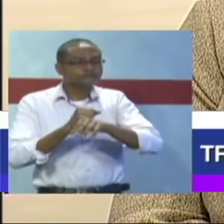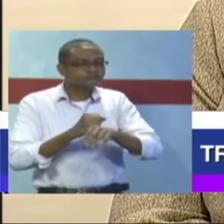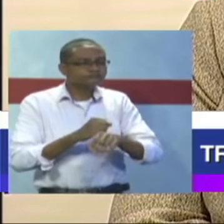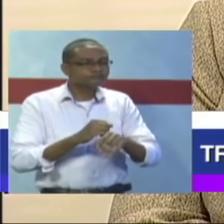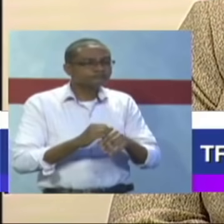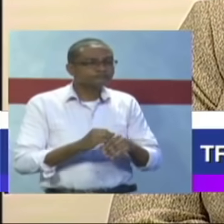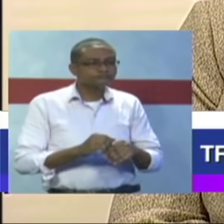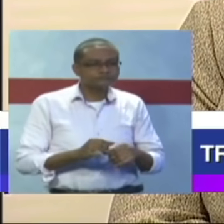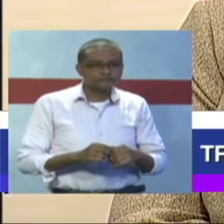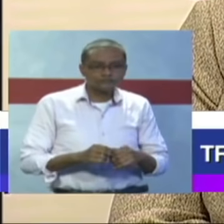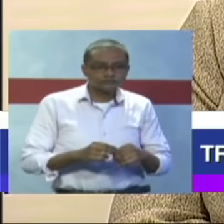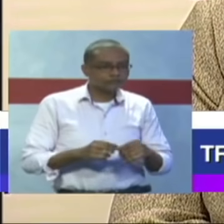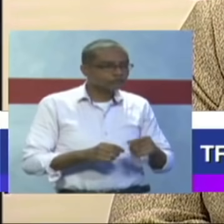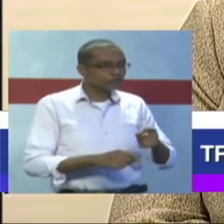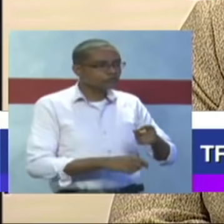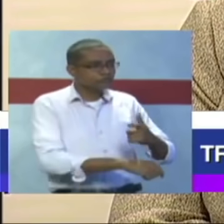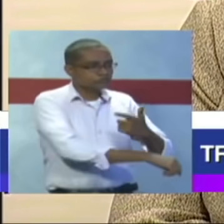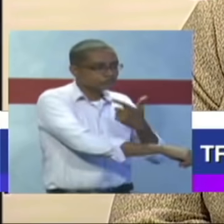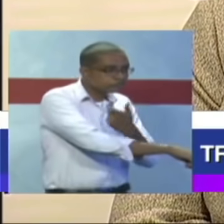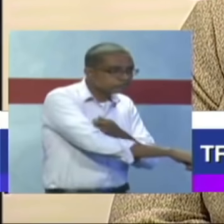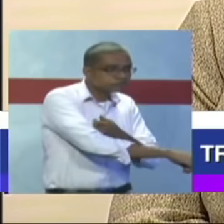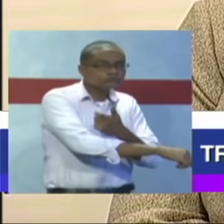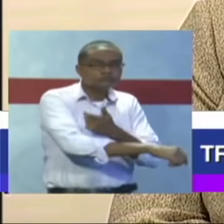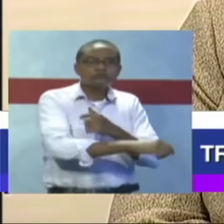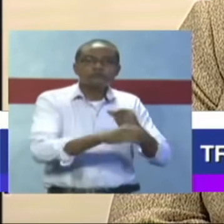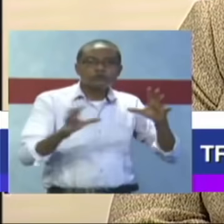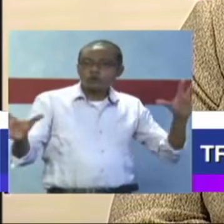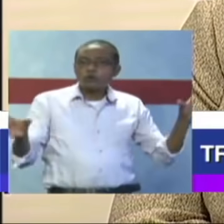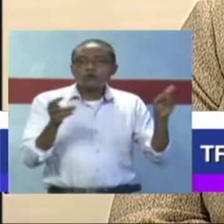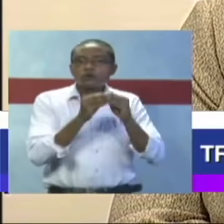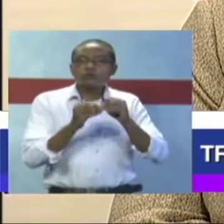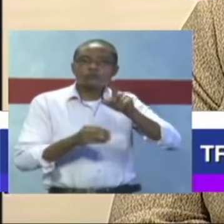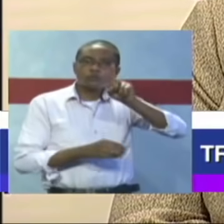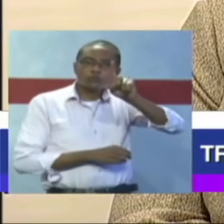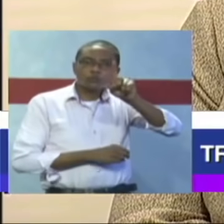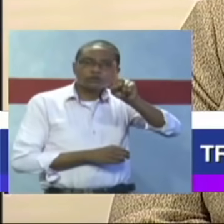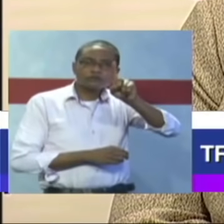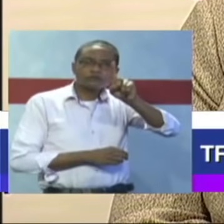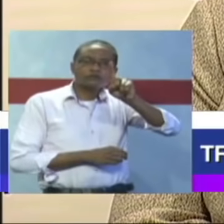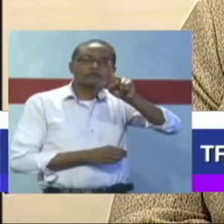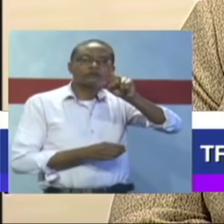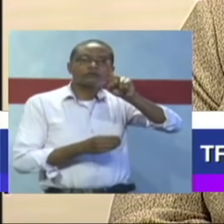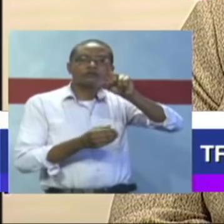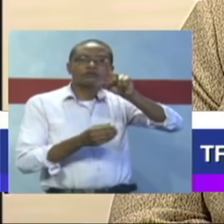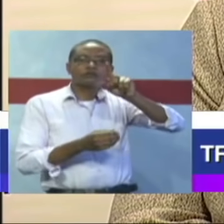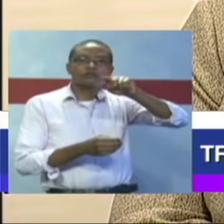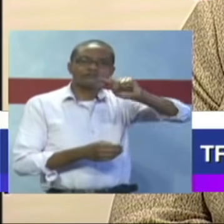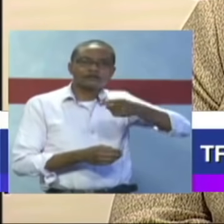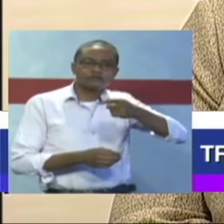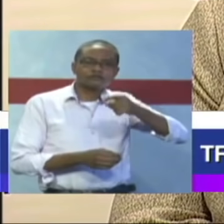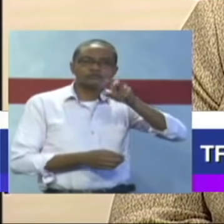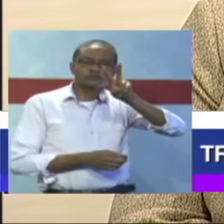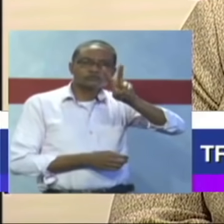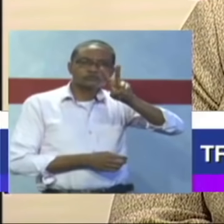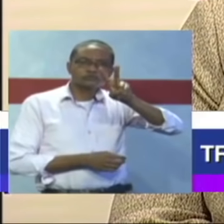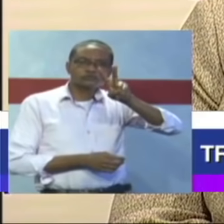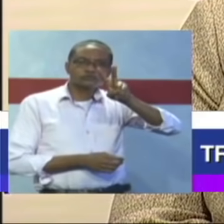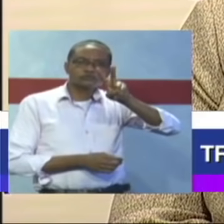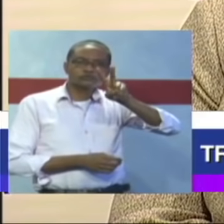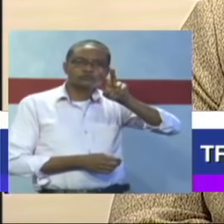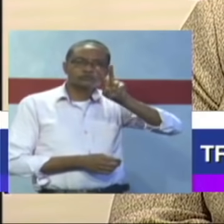would have been the J&J, one shot and done vaccine, we would have vaccinated 1,224